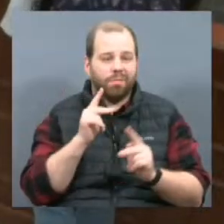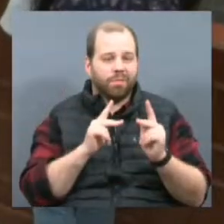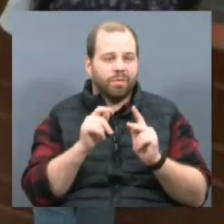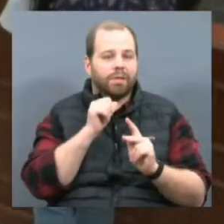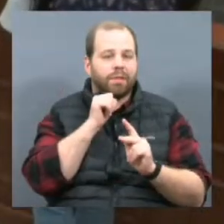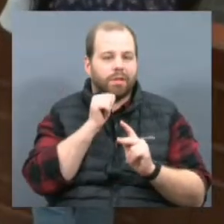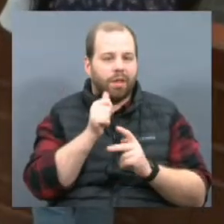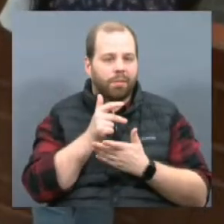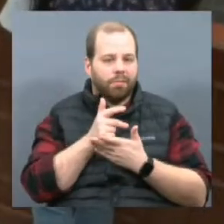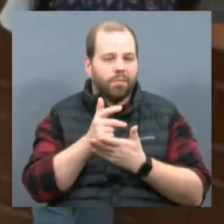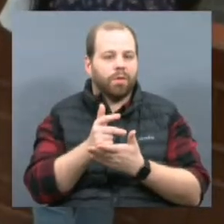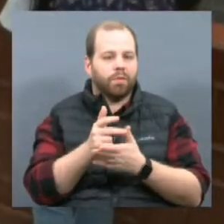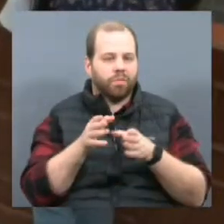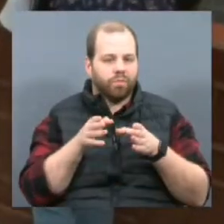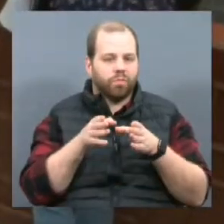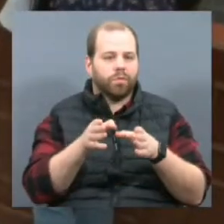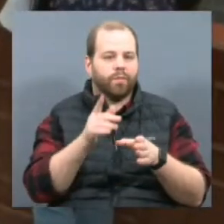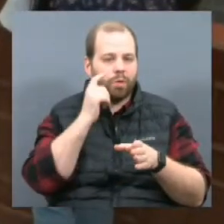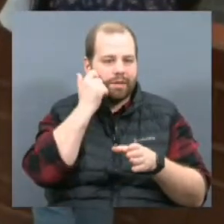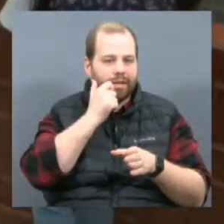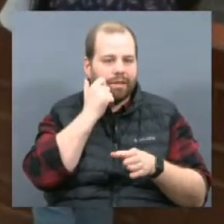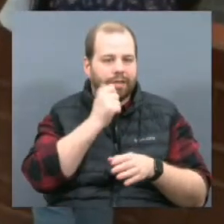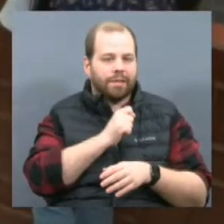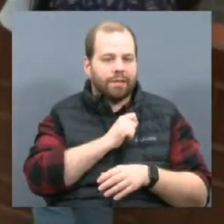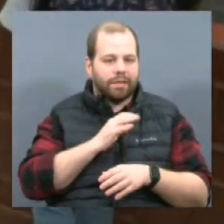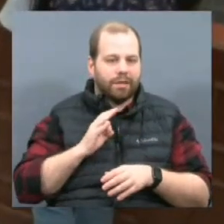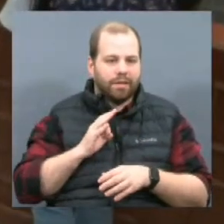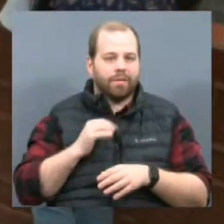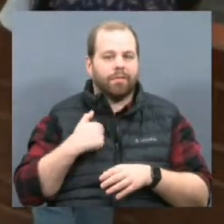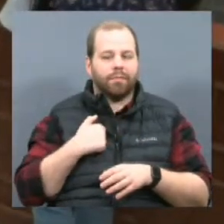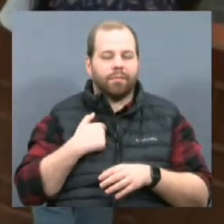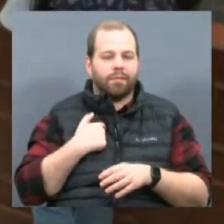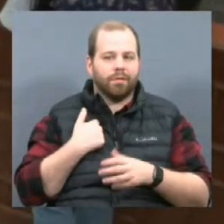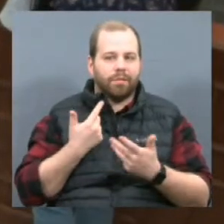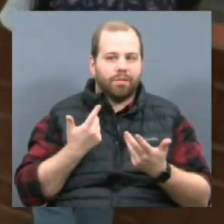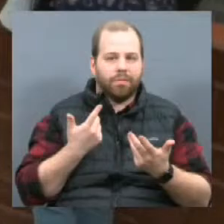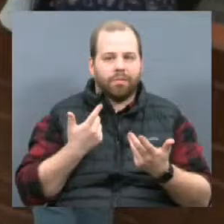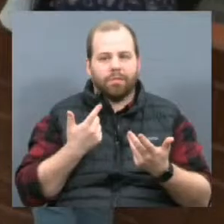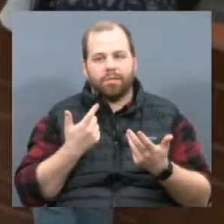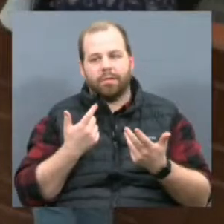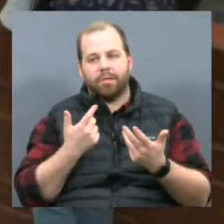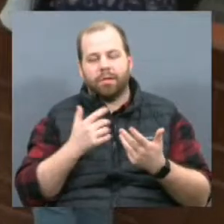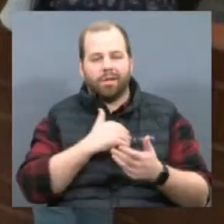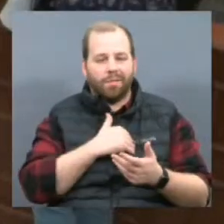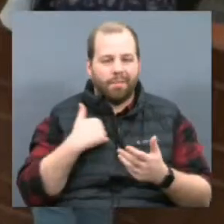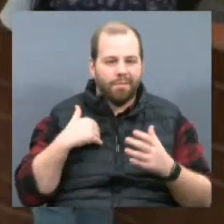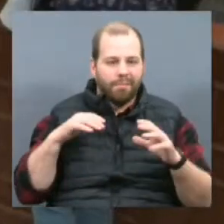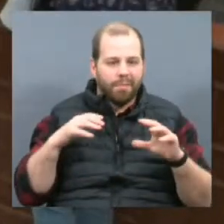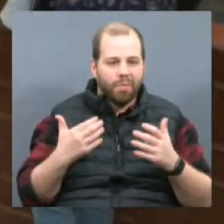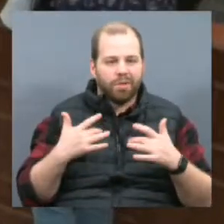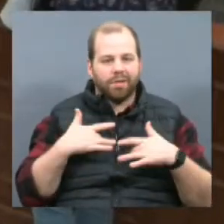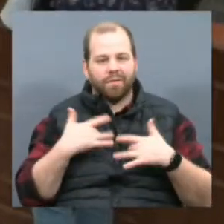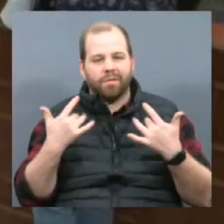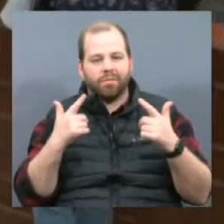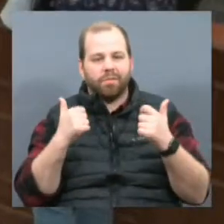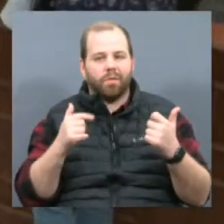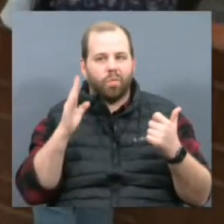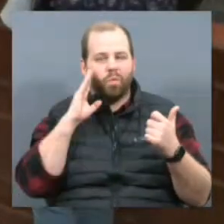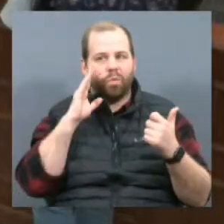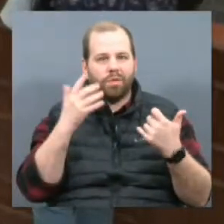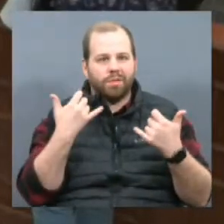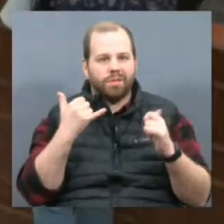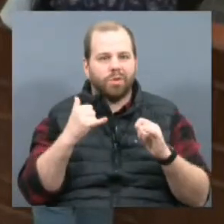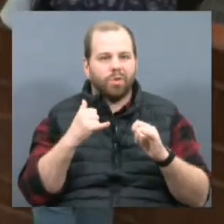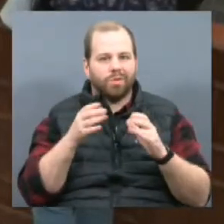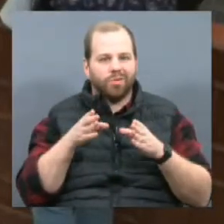park on the street as far as daily staff. I can't control the parishioners or the events, because that will overflow into streets still,